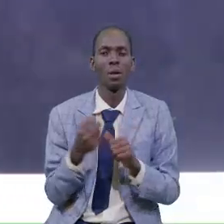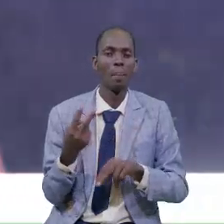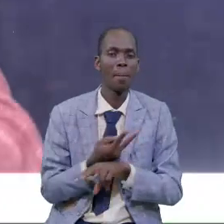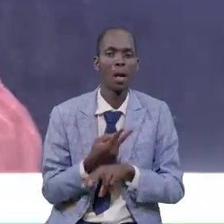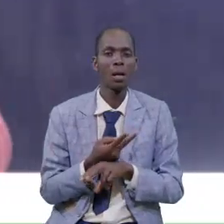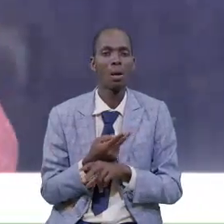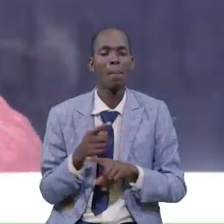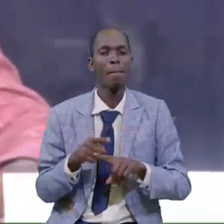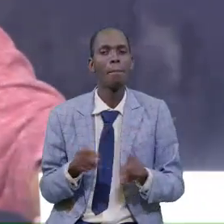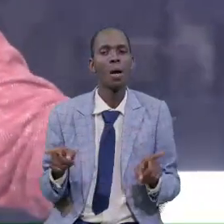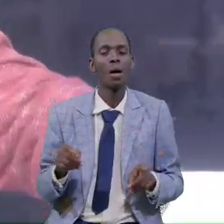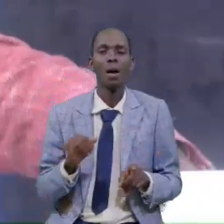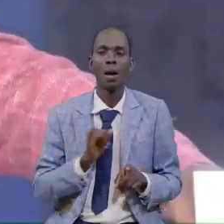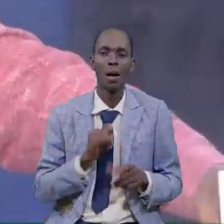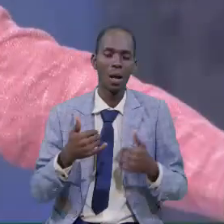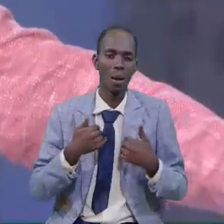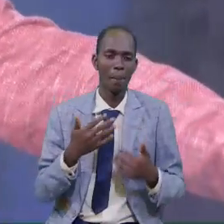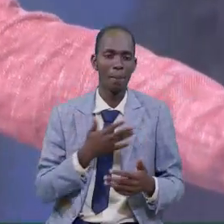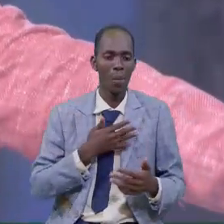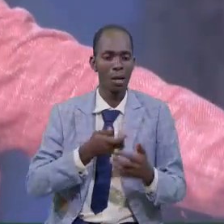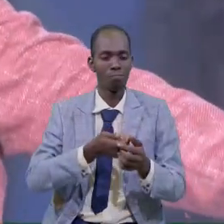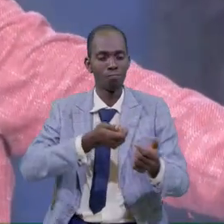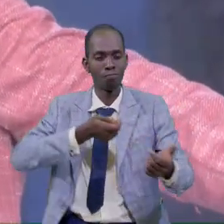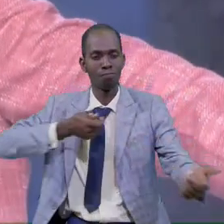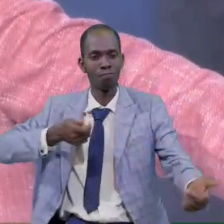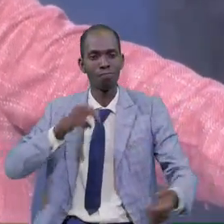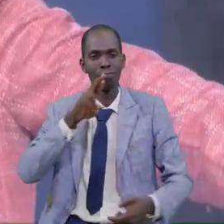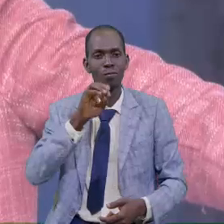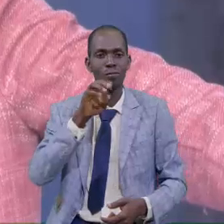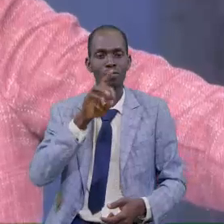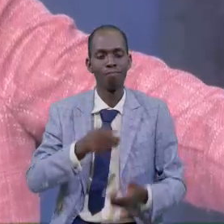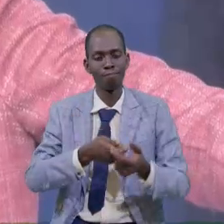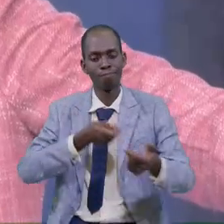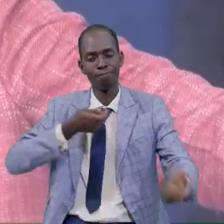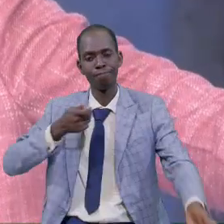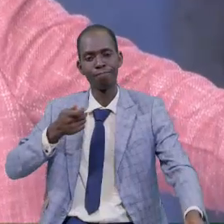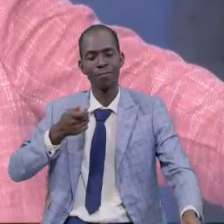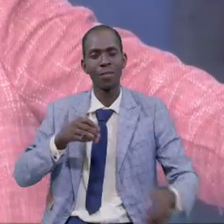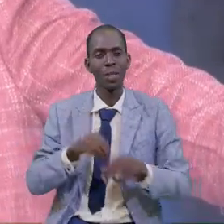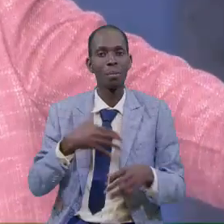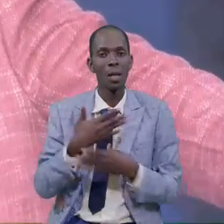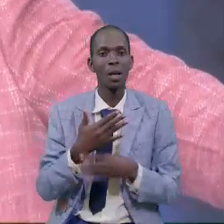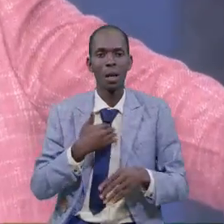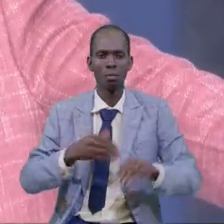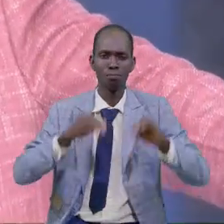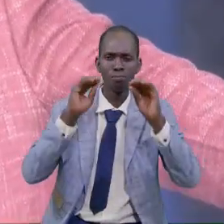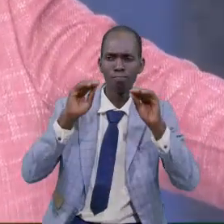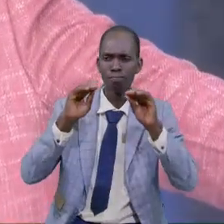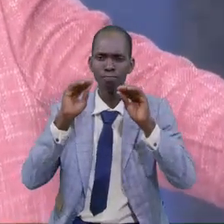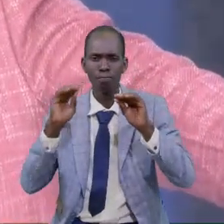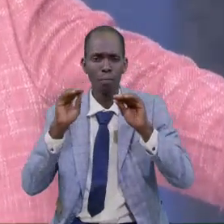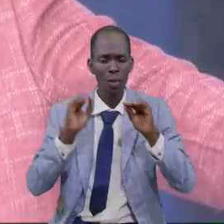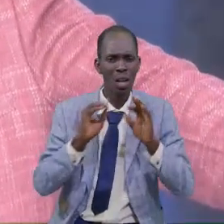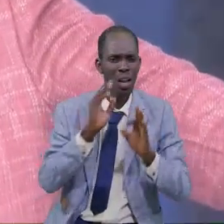my hand in the early 60s. And I taught and taught and taught. And if anybody did not